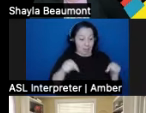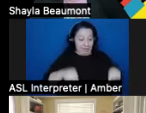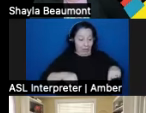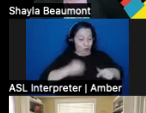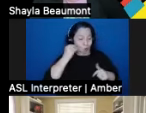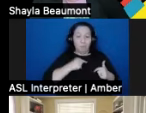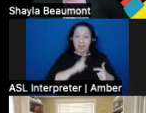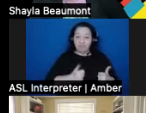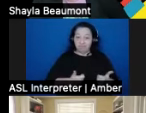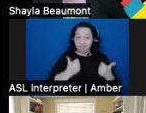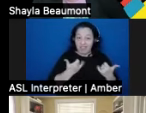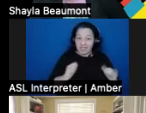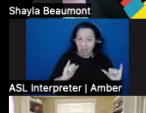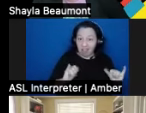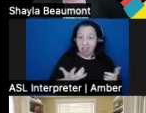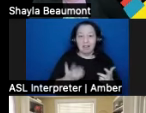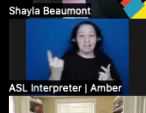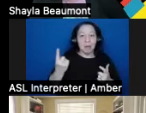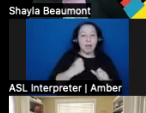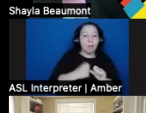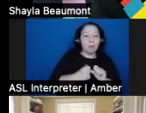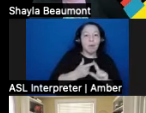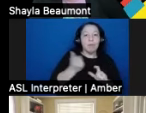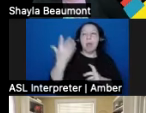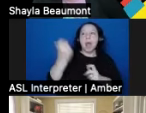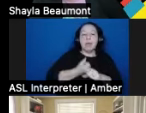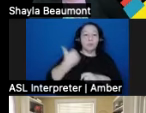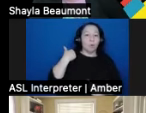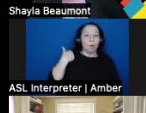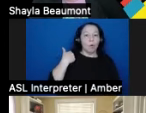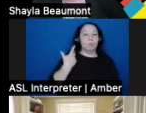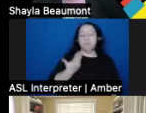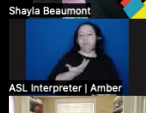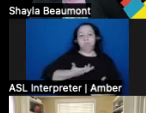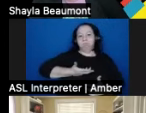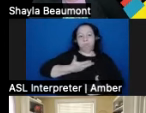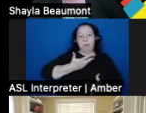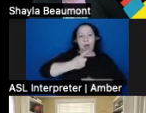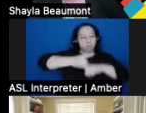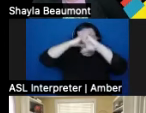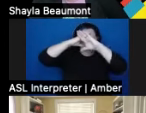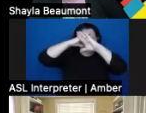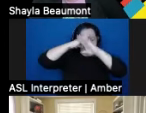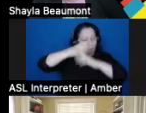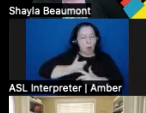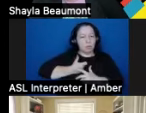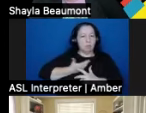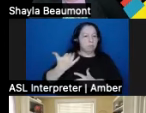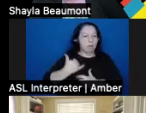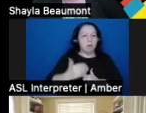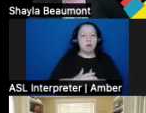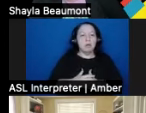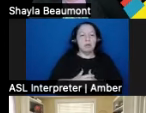this something that I'm remembering years later that I blocked out? It's just it's I think